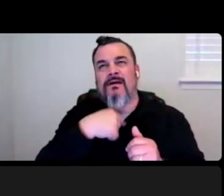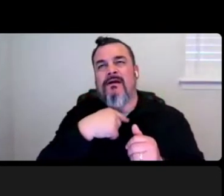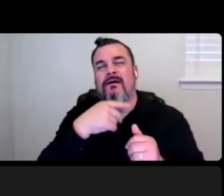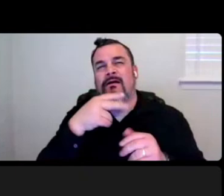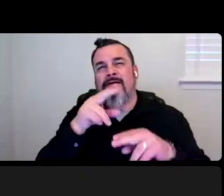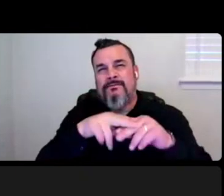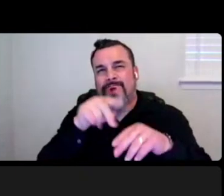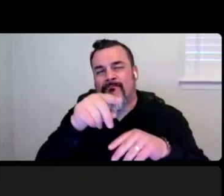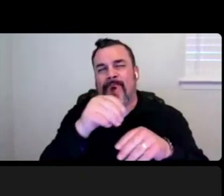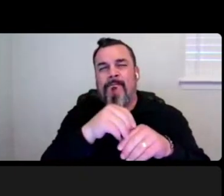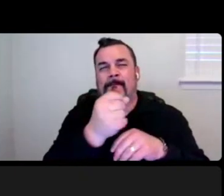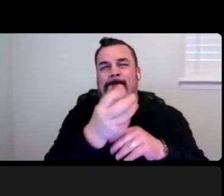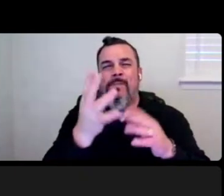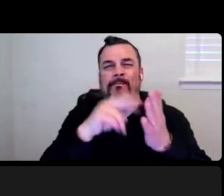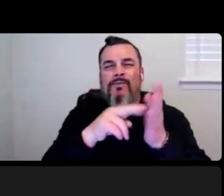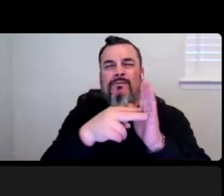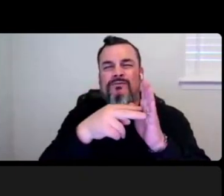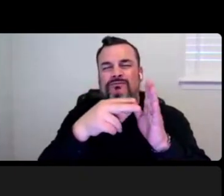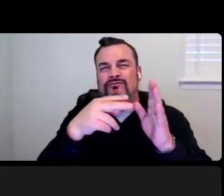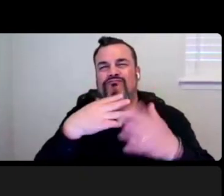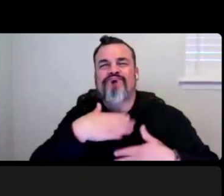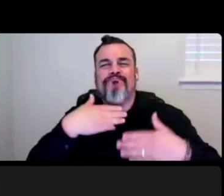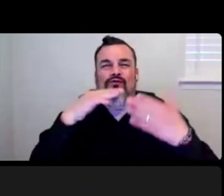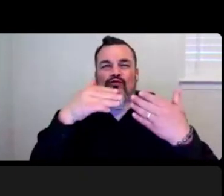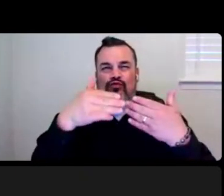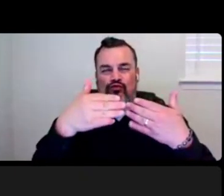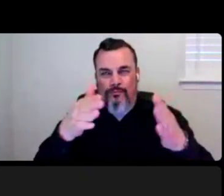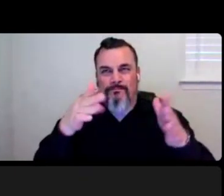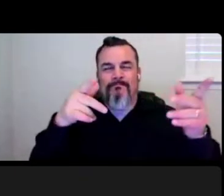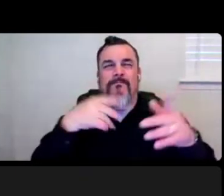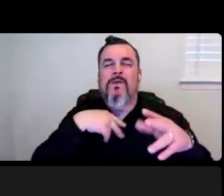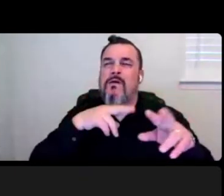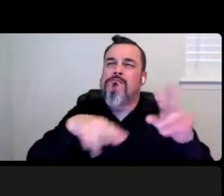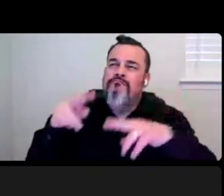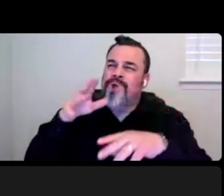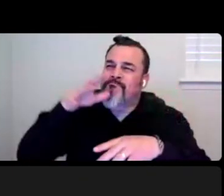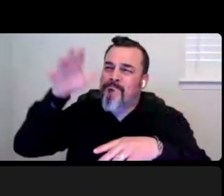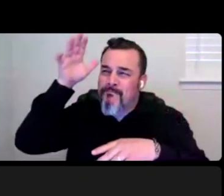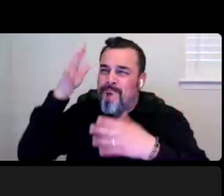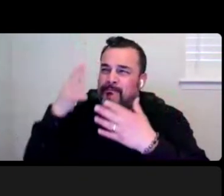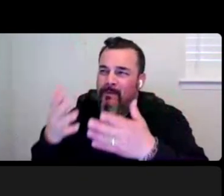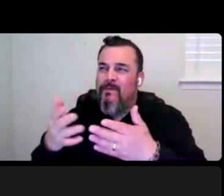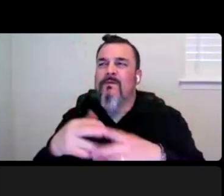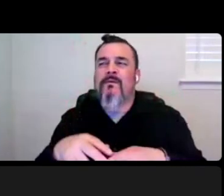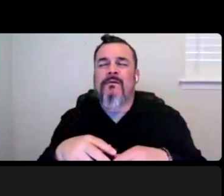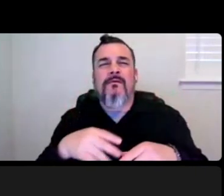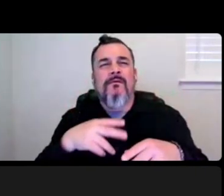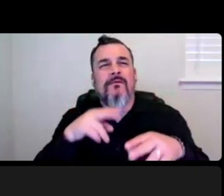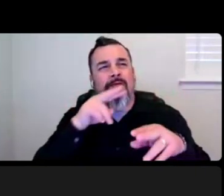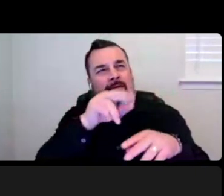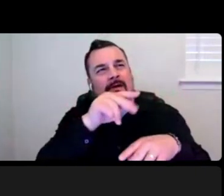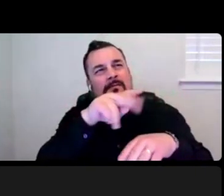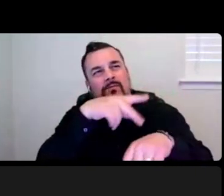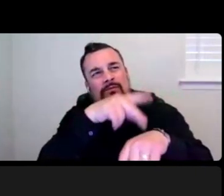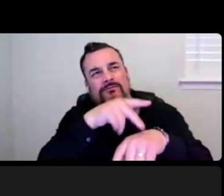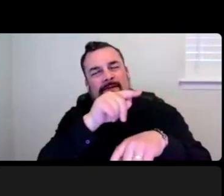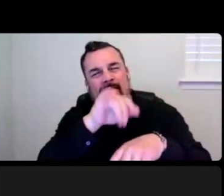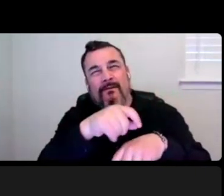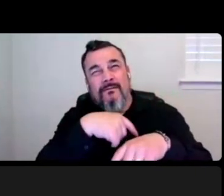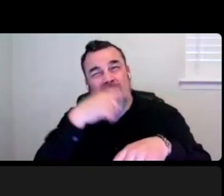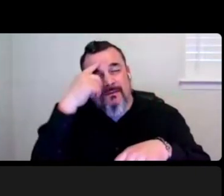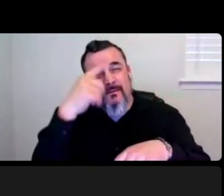in the multipurpose room, and I'm looking at the parents that are there, and I was looking at the principal at that time. I think it